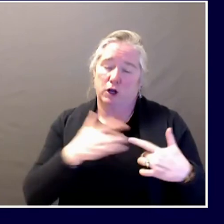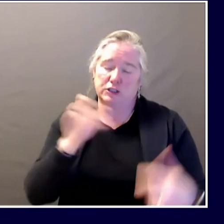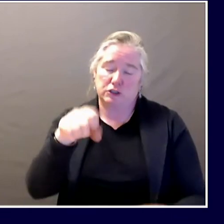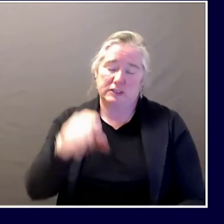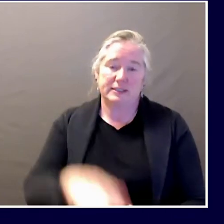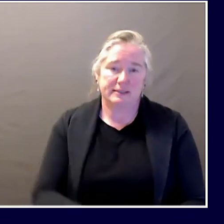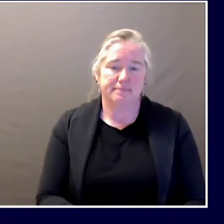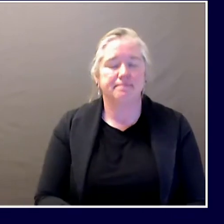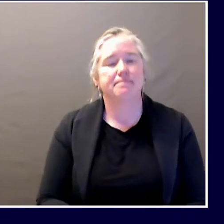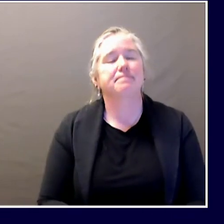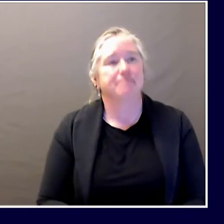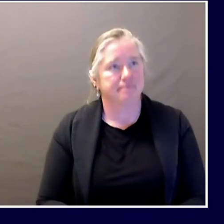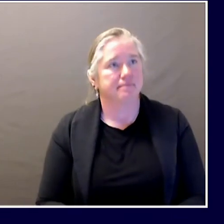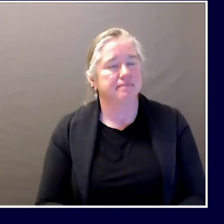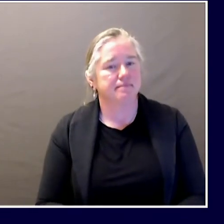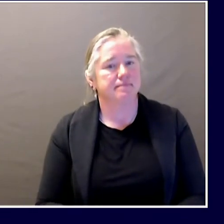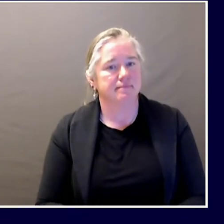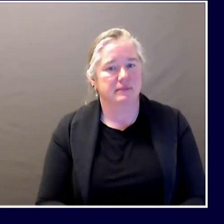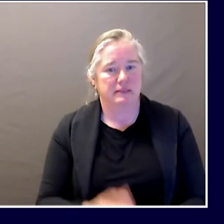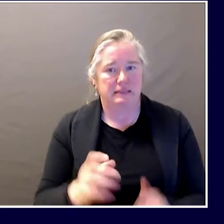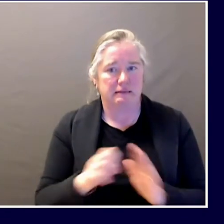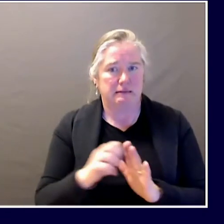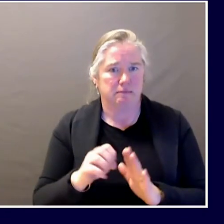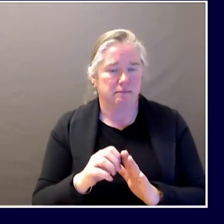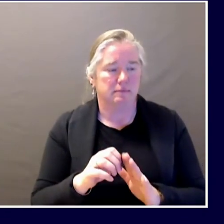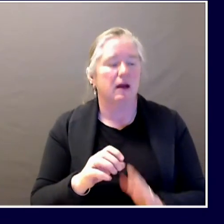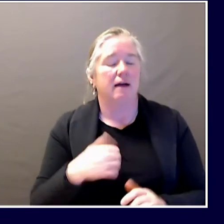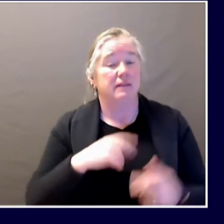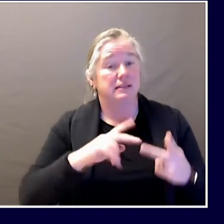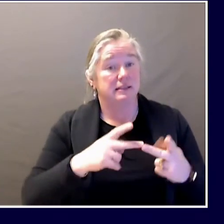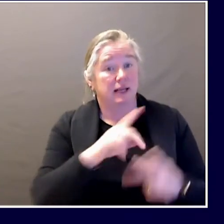Okay. And then I had a second question for you regarding,